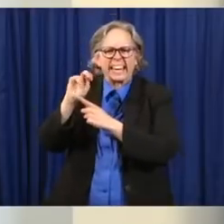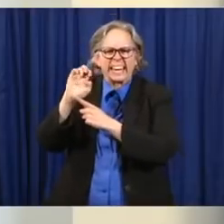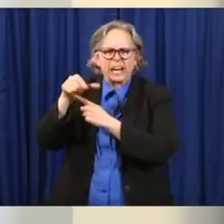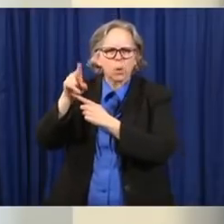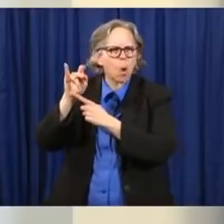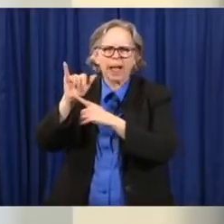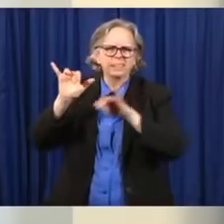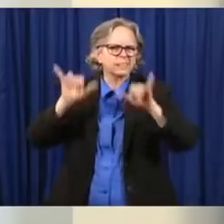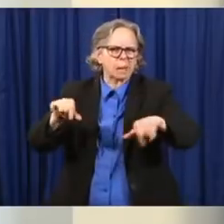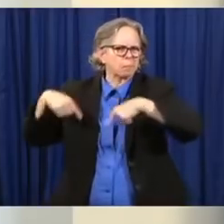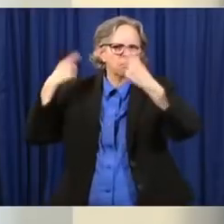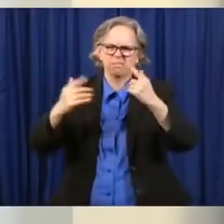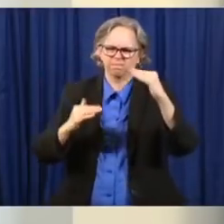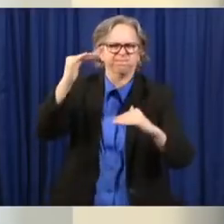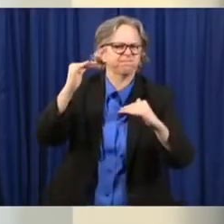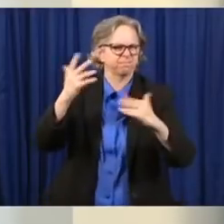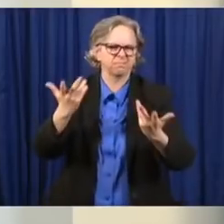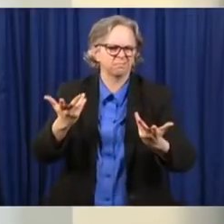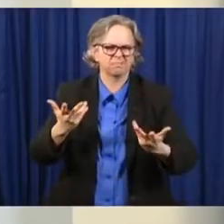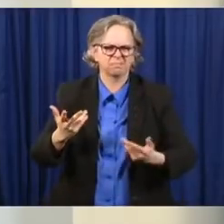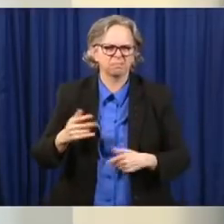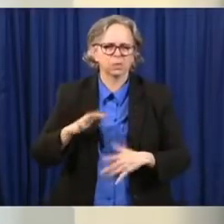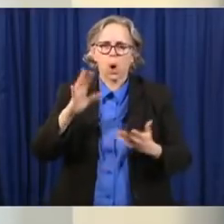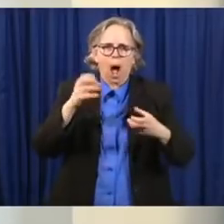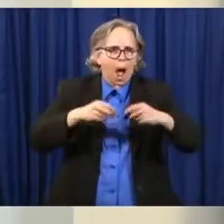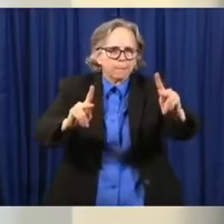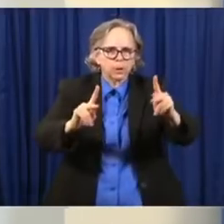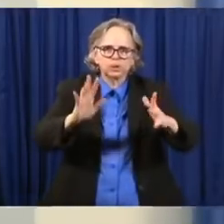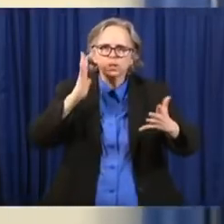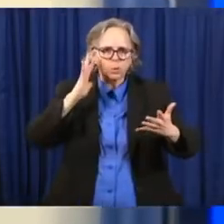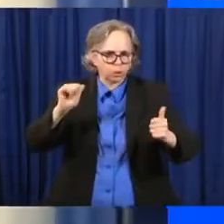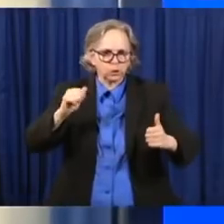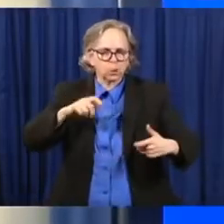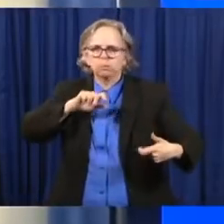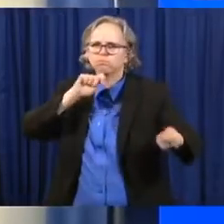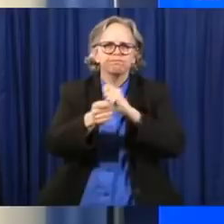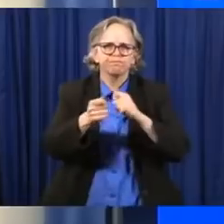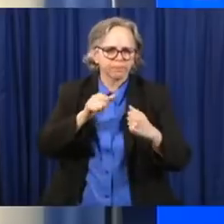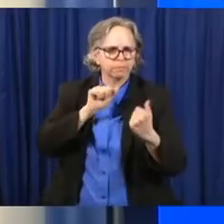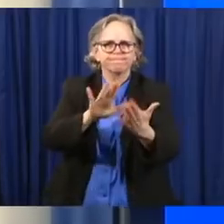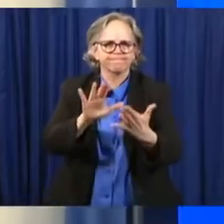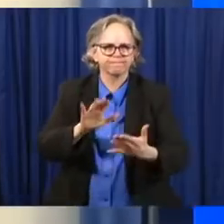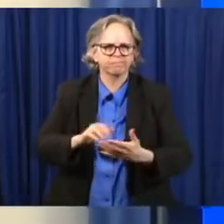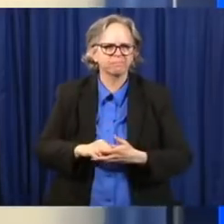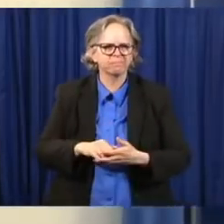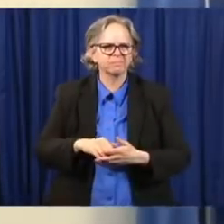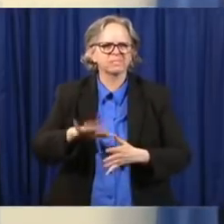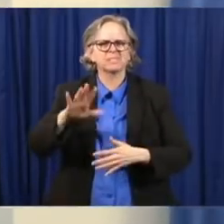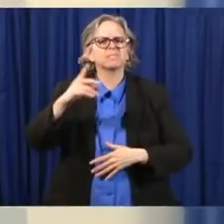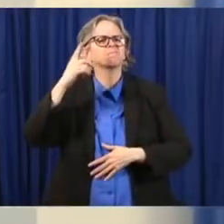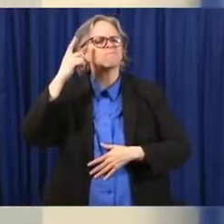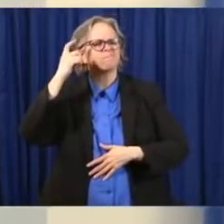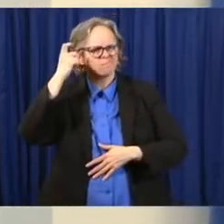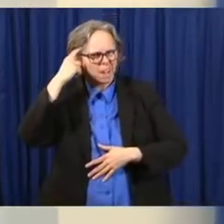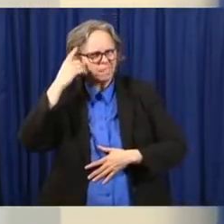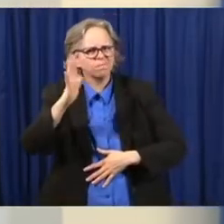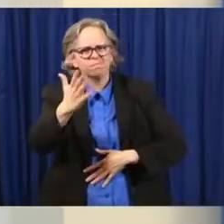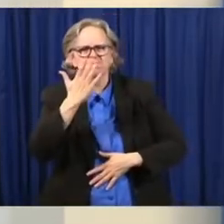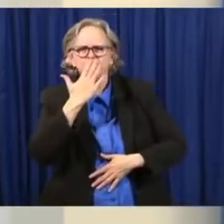to better address them. Thank you very much. Good question. Appreciate it.